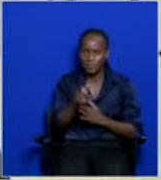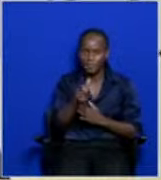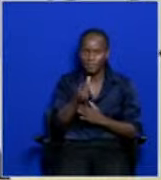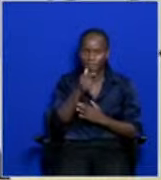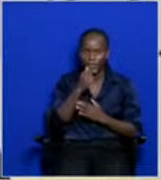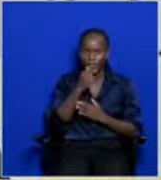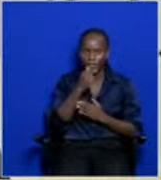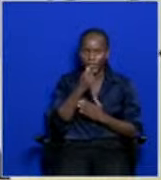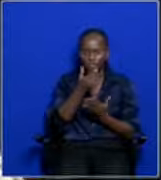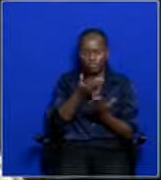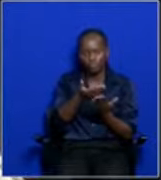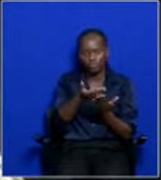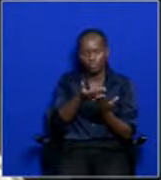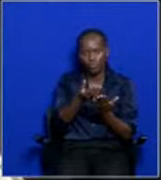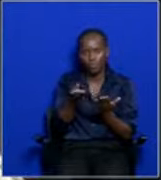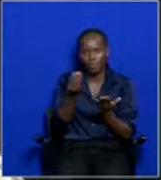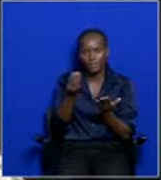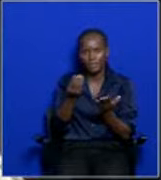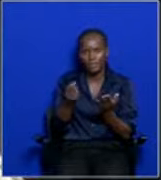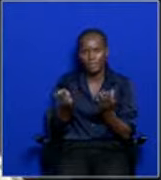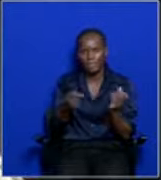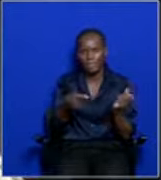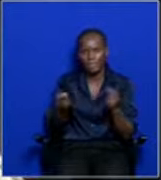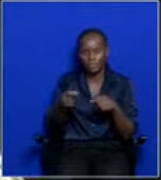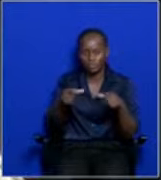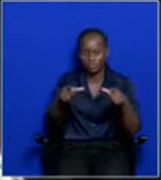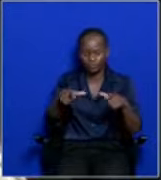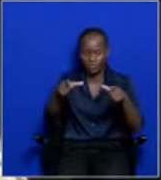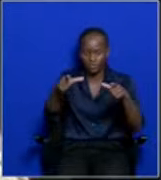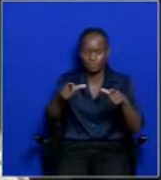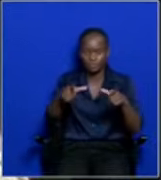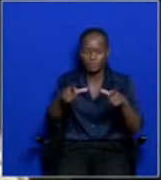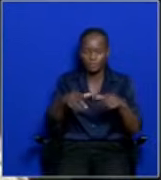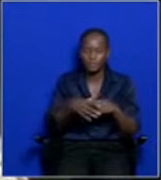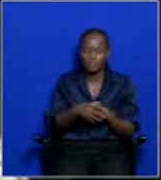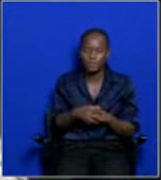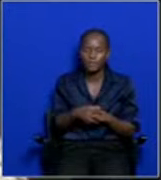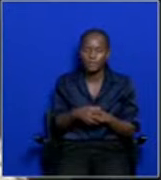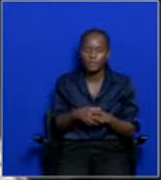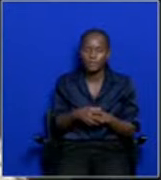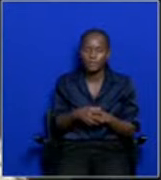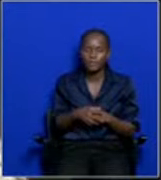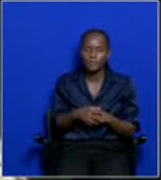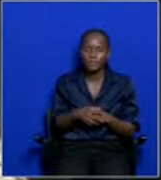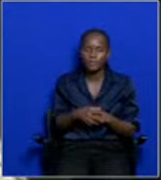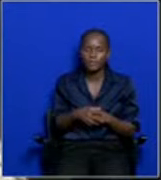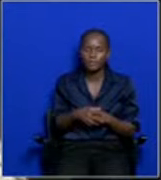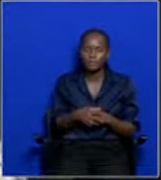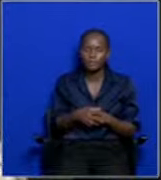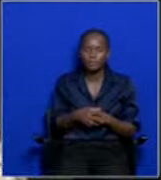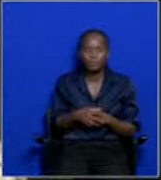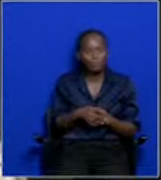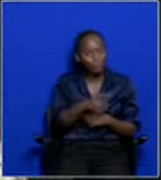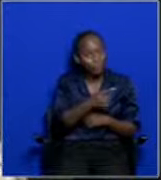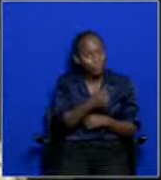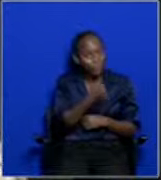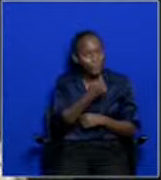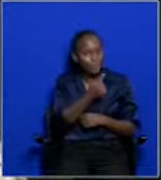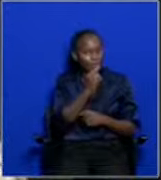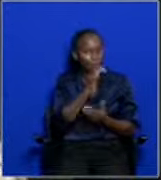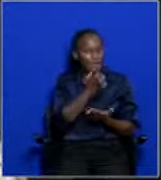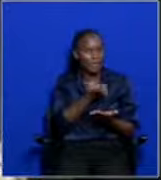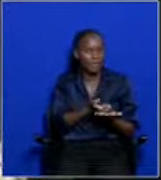WhatsApp messages. Yes, Commissioner. That you say are evidence of